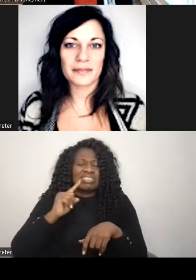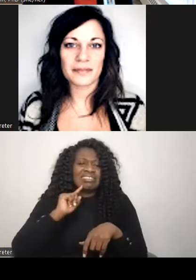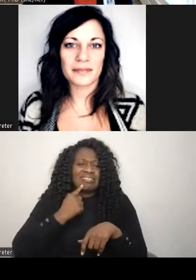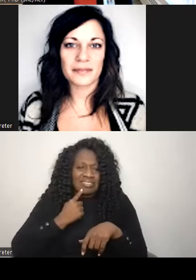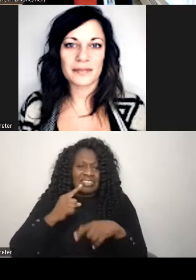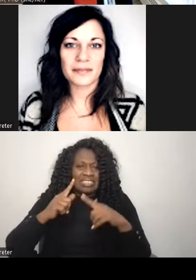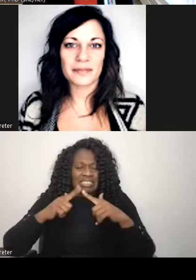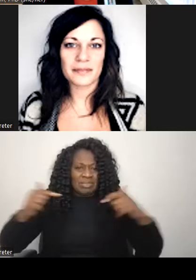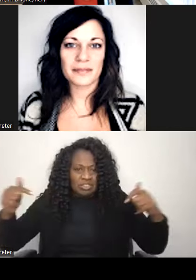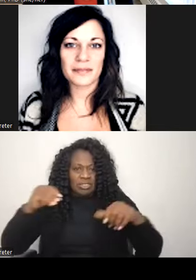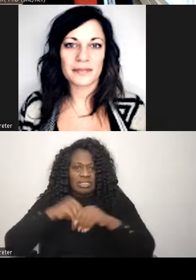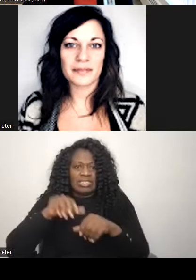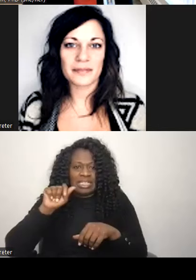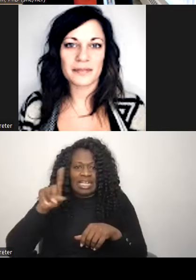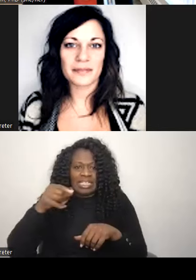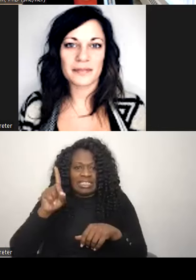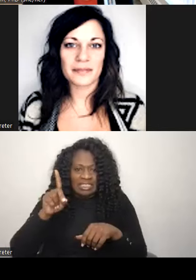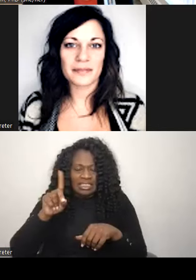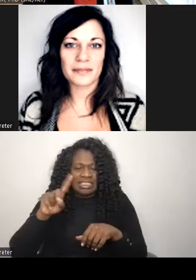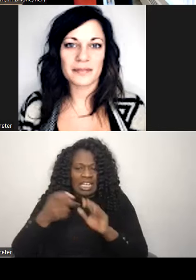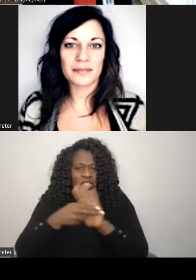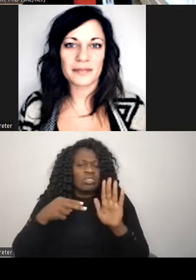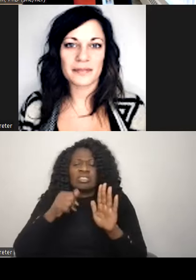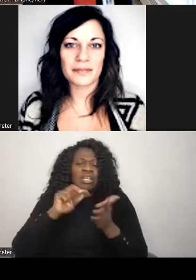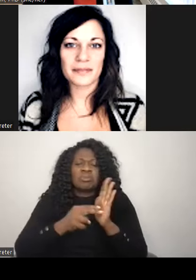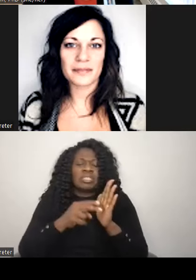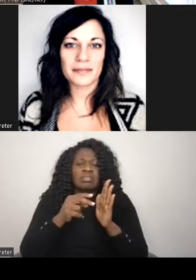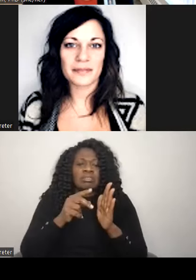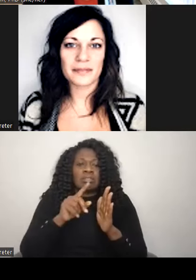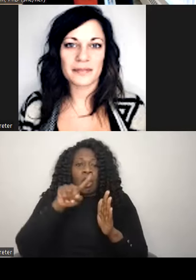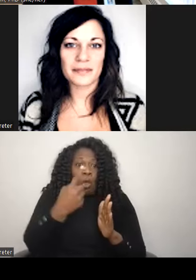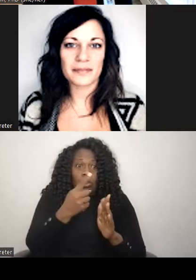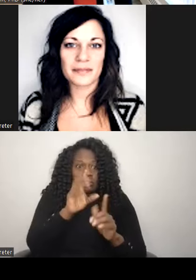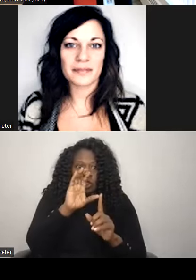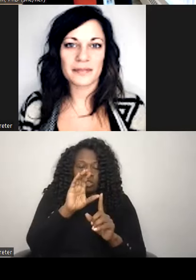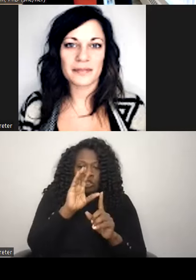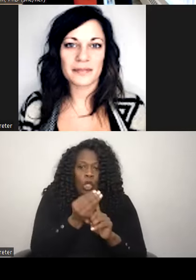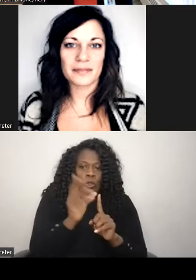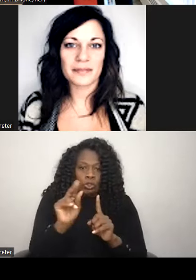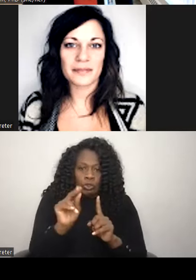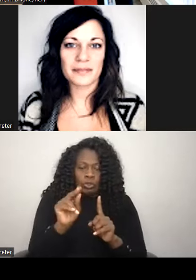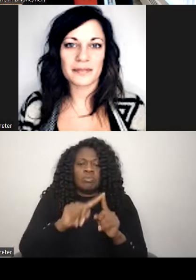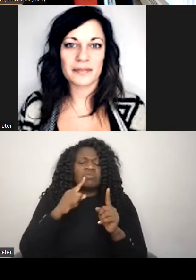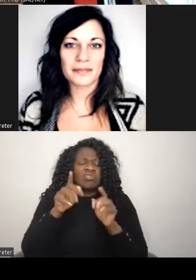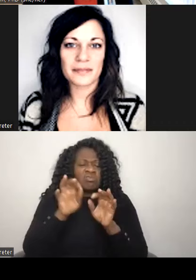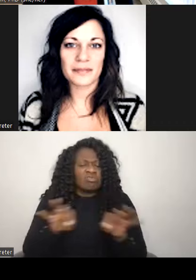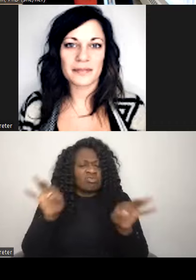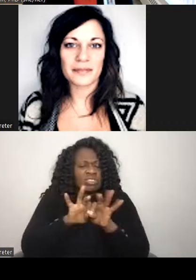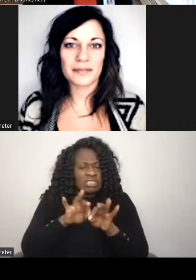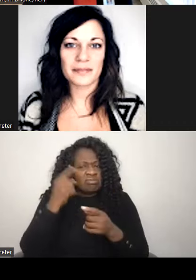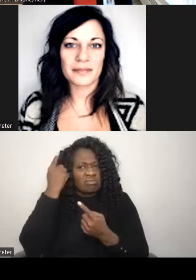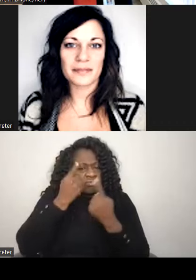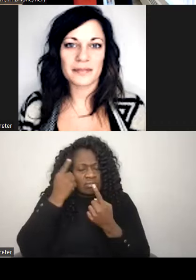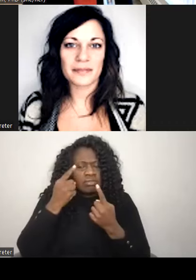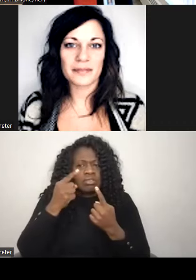in ADHD diagnosis. So these are not necessarily independent of culture. And this is a really critical factor to consider when we